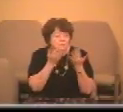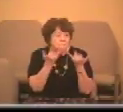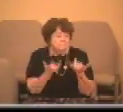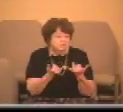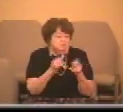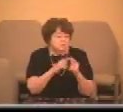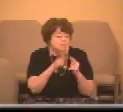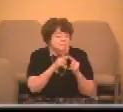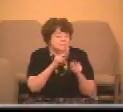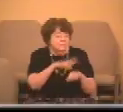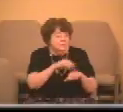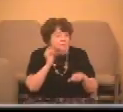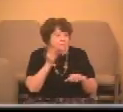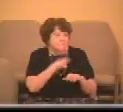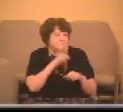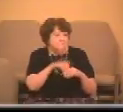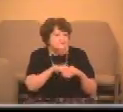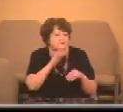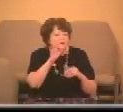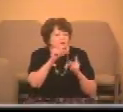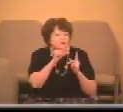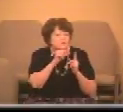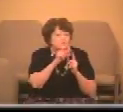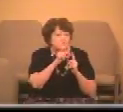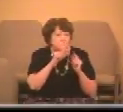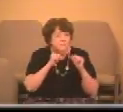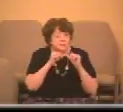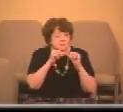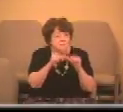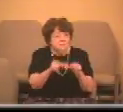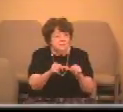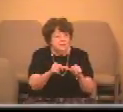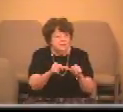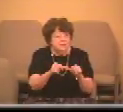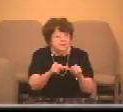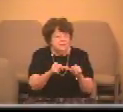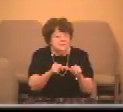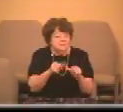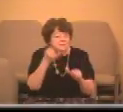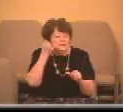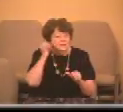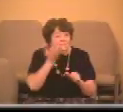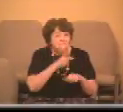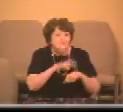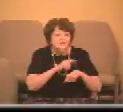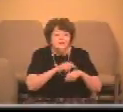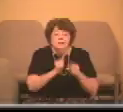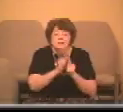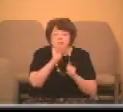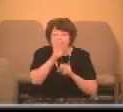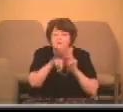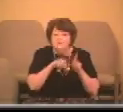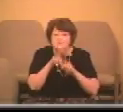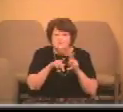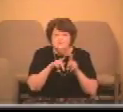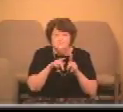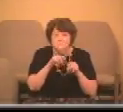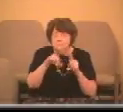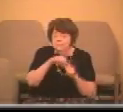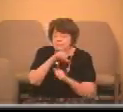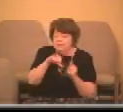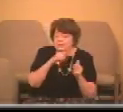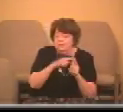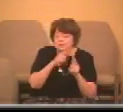call us into your word with consistency. If our time with your people, either in fellowship or worship,